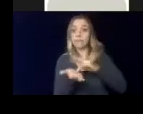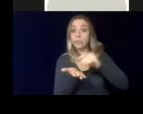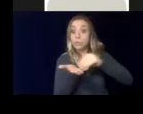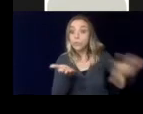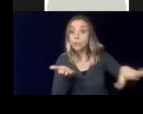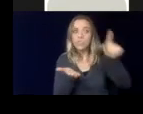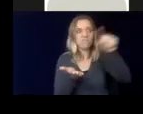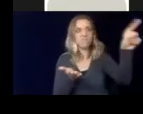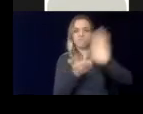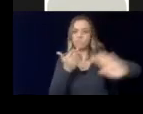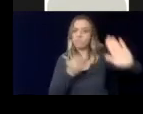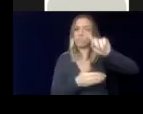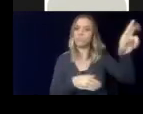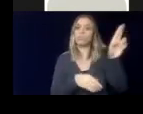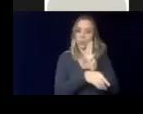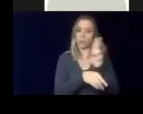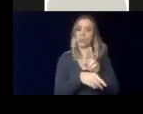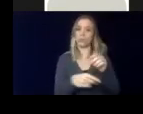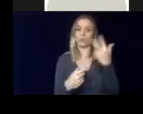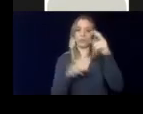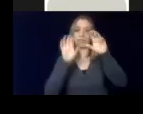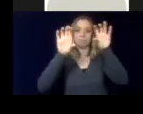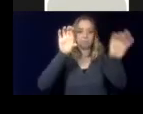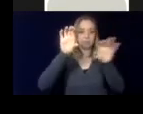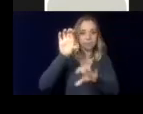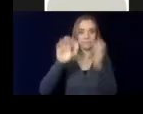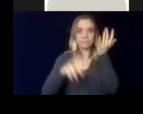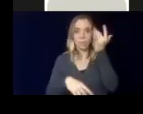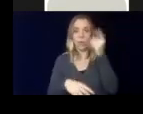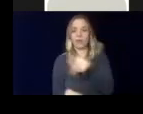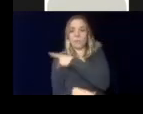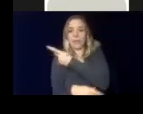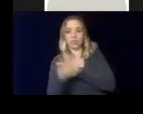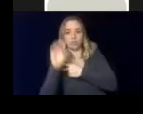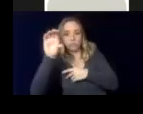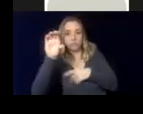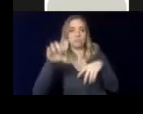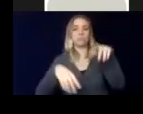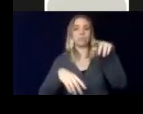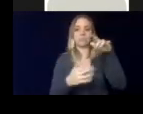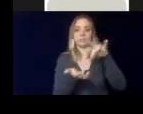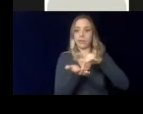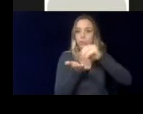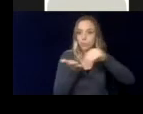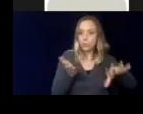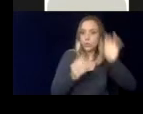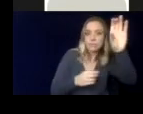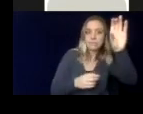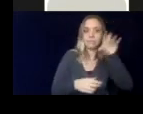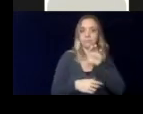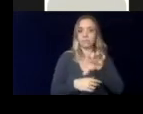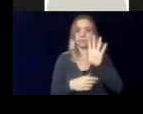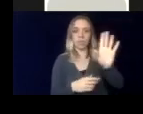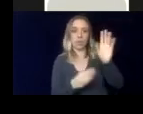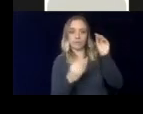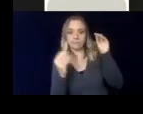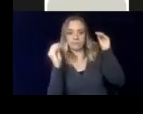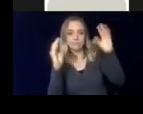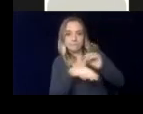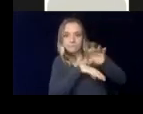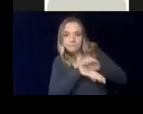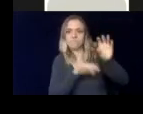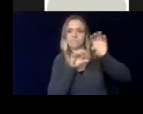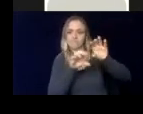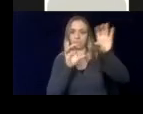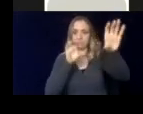Preceptors, attendings can observe the medical students as they collect or interview patients. So this certainly